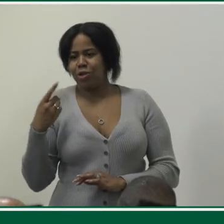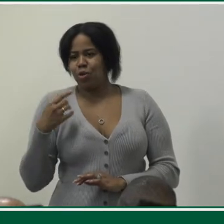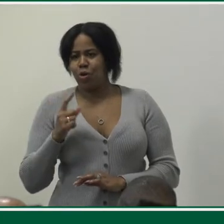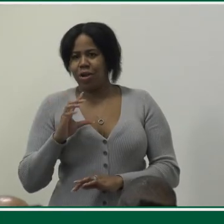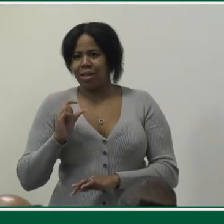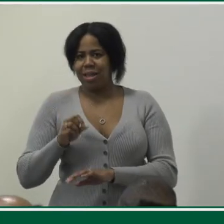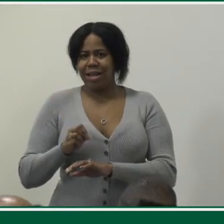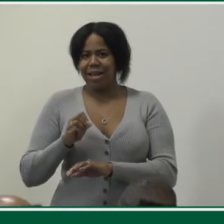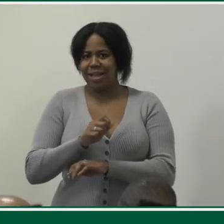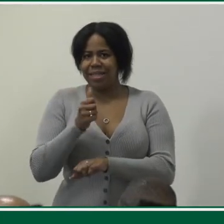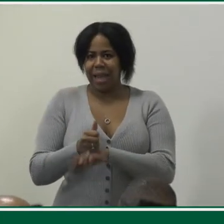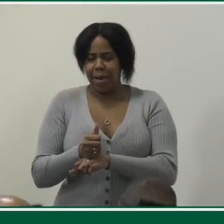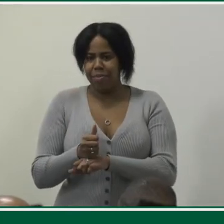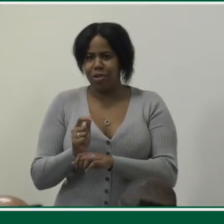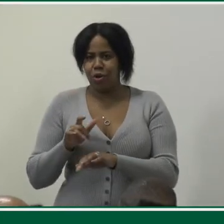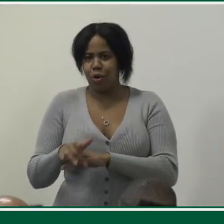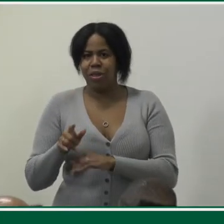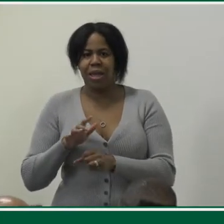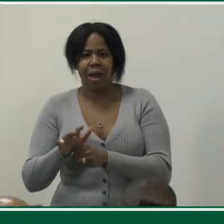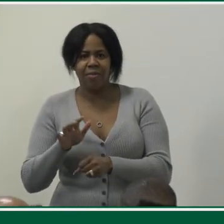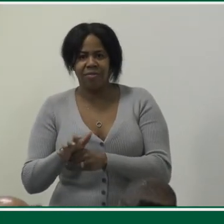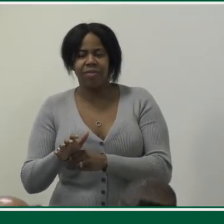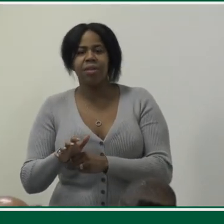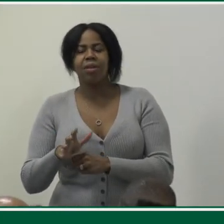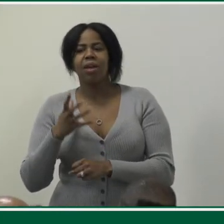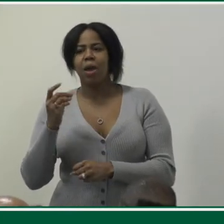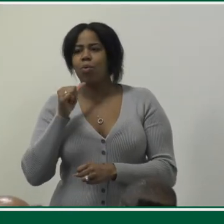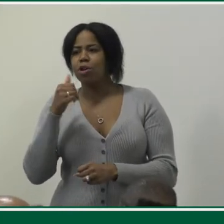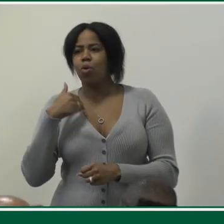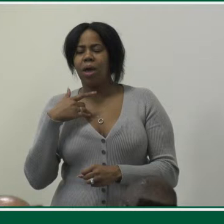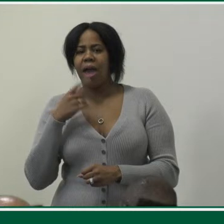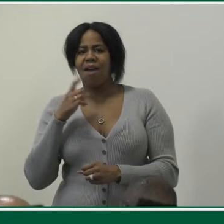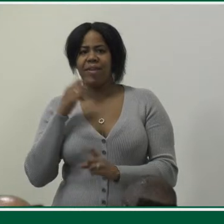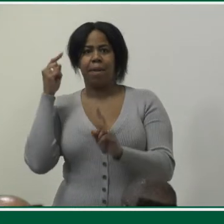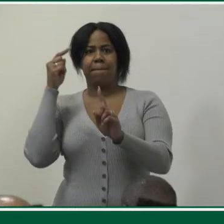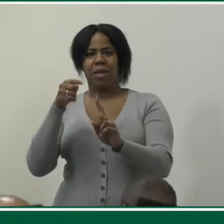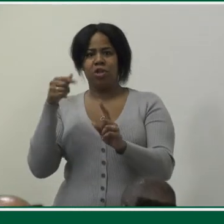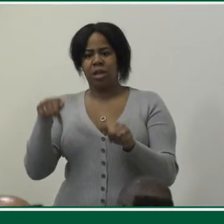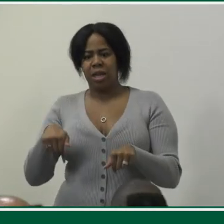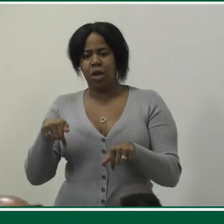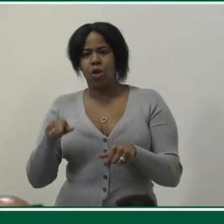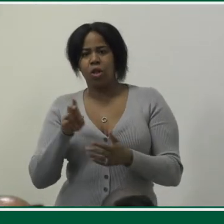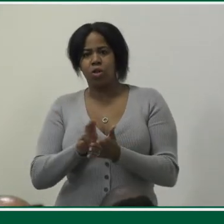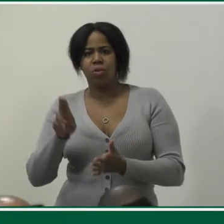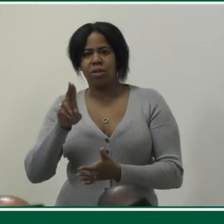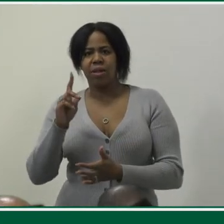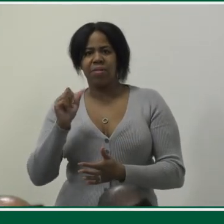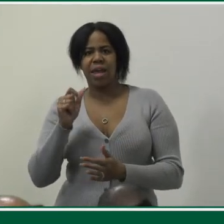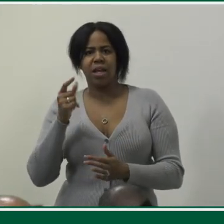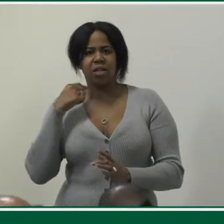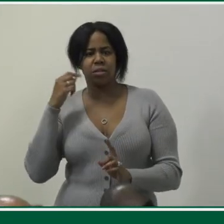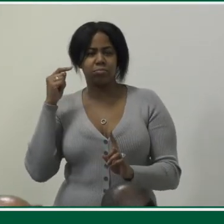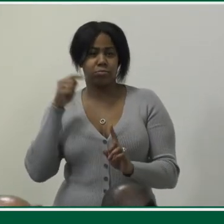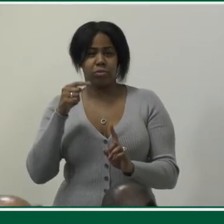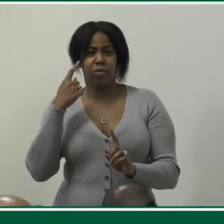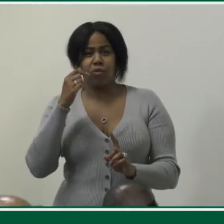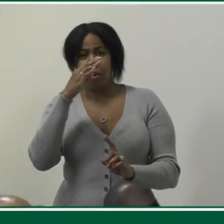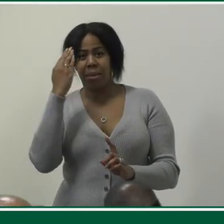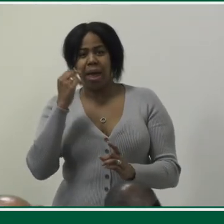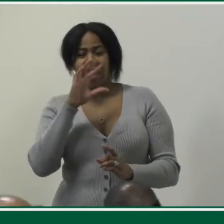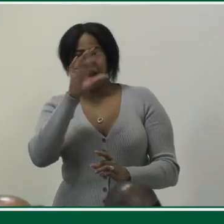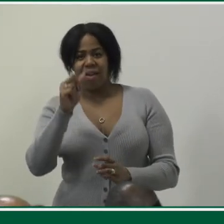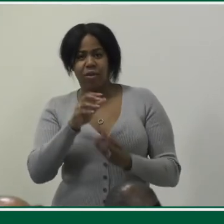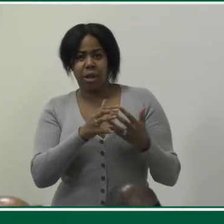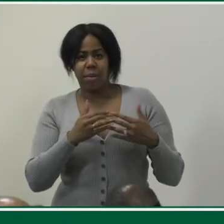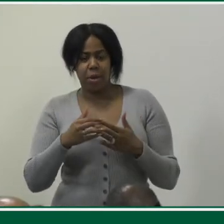enough, and we don't have, as a university, a mission that specifically focuses on Black and African American students. But we